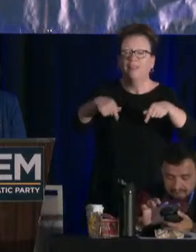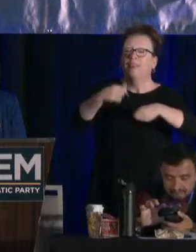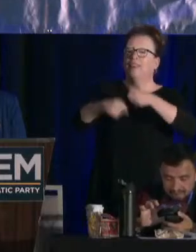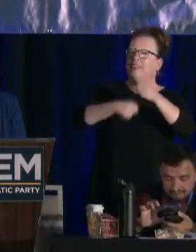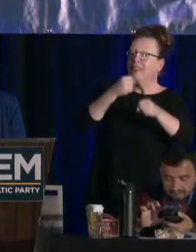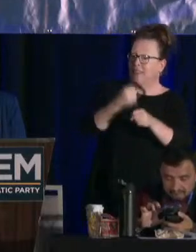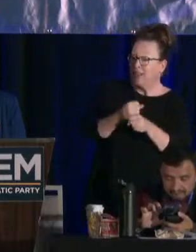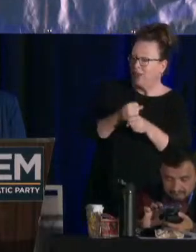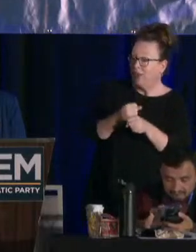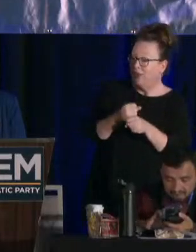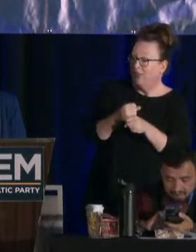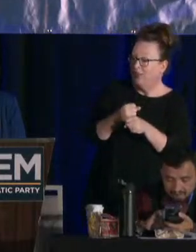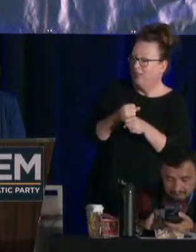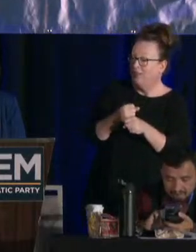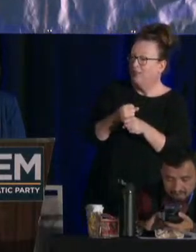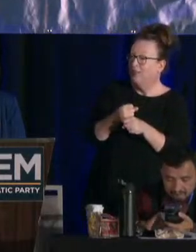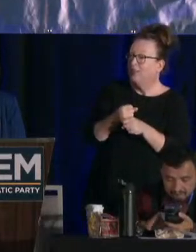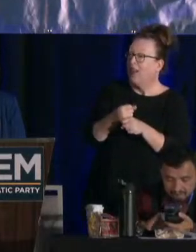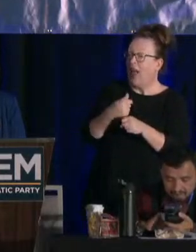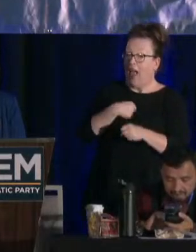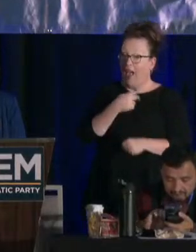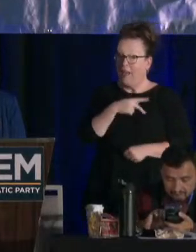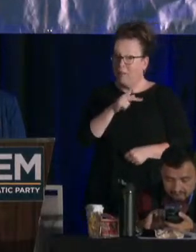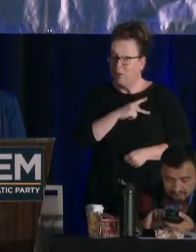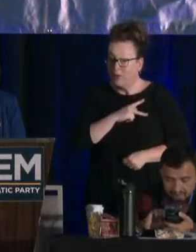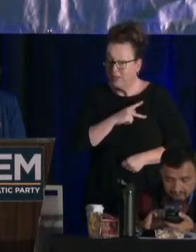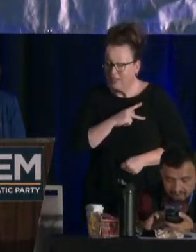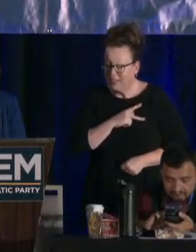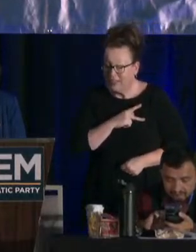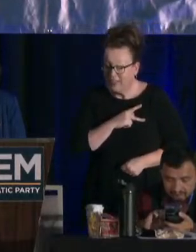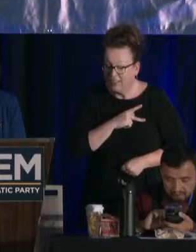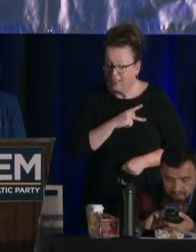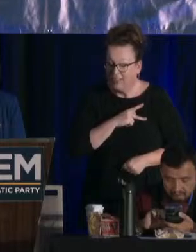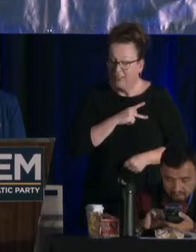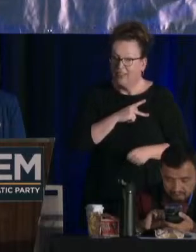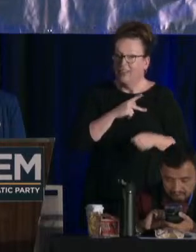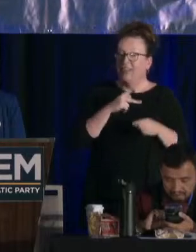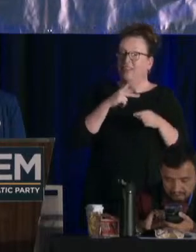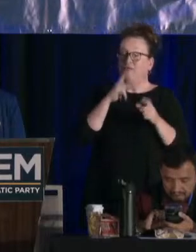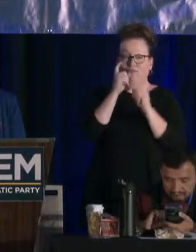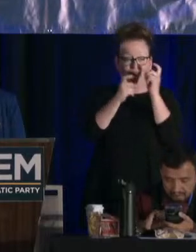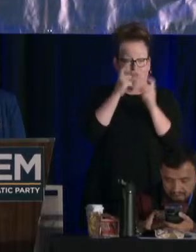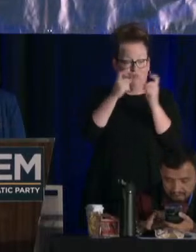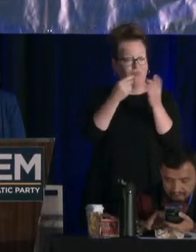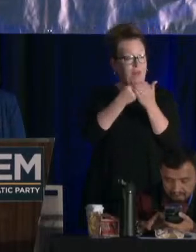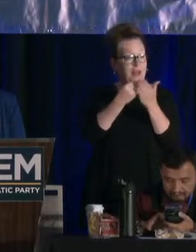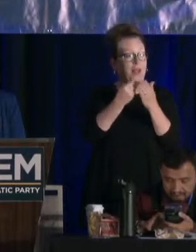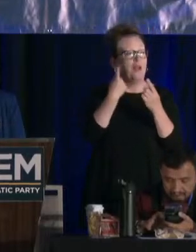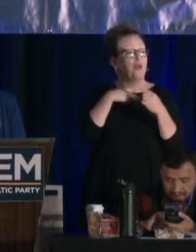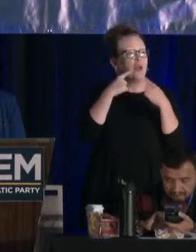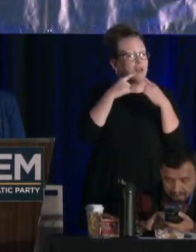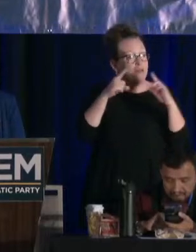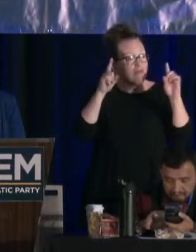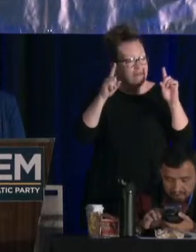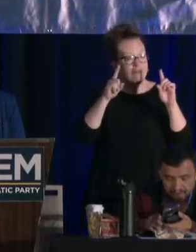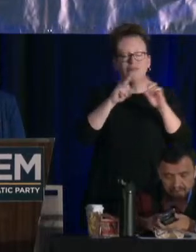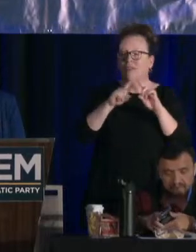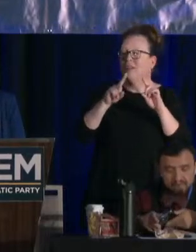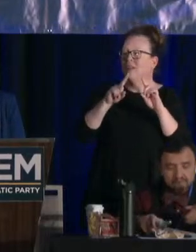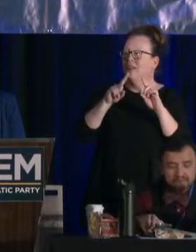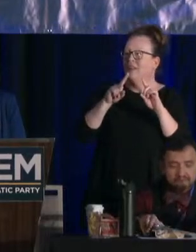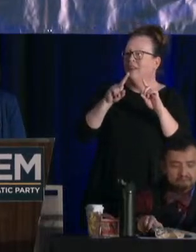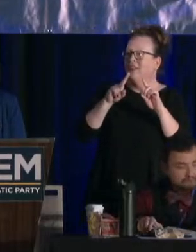year, because the committee made a goal, I personally made a goal of trying to increase that every year. We did, thanks to Reproductive Freedom,